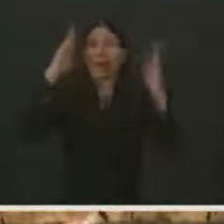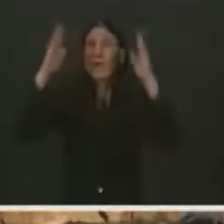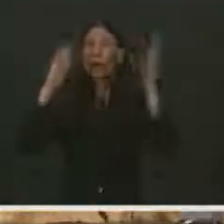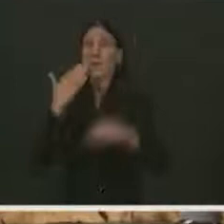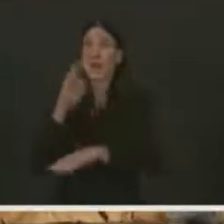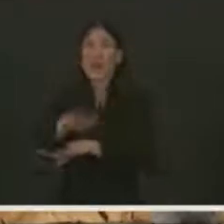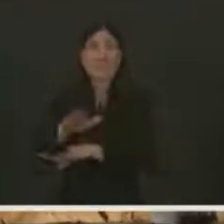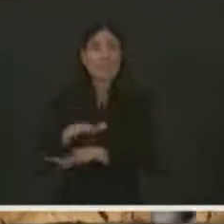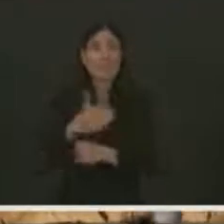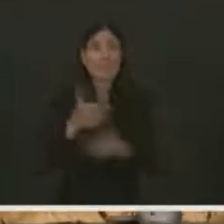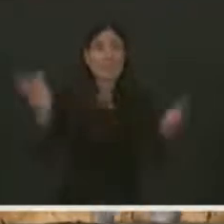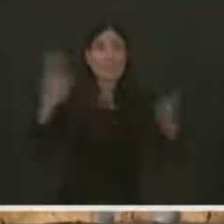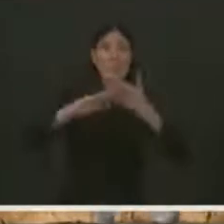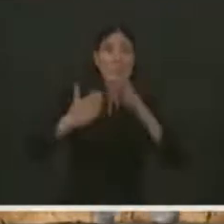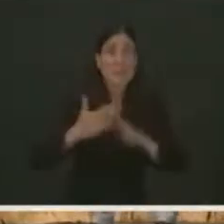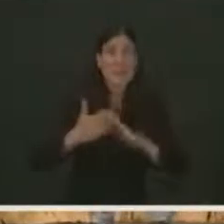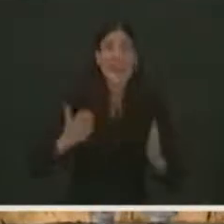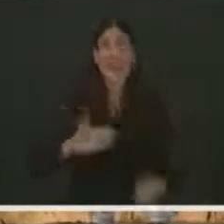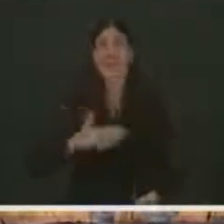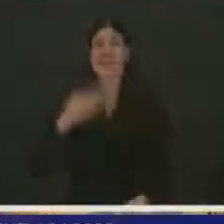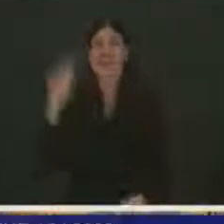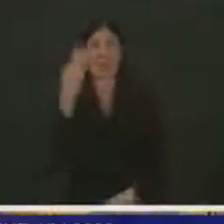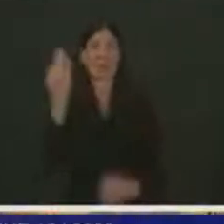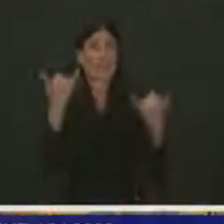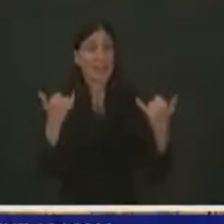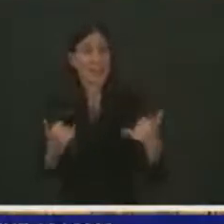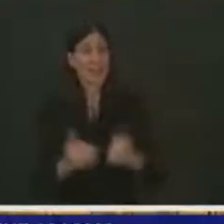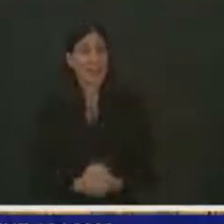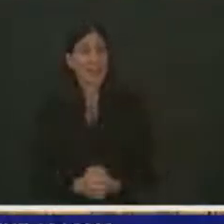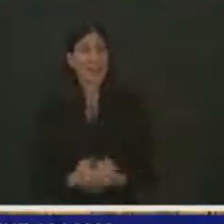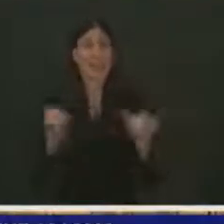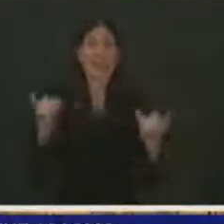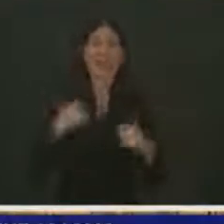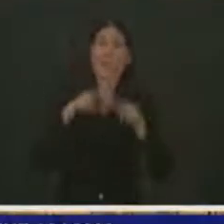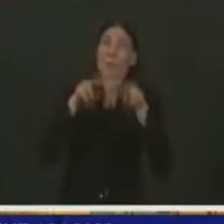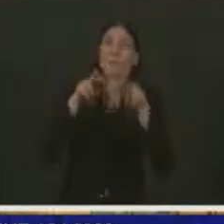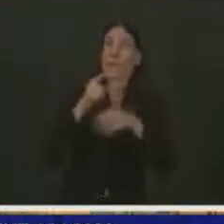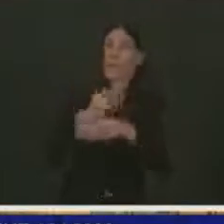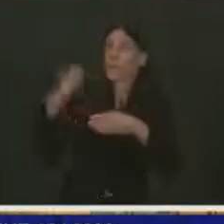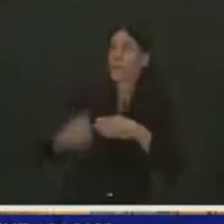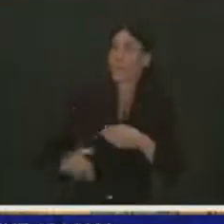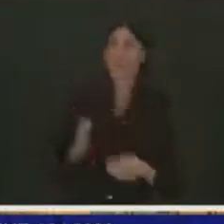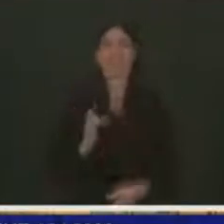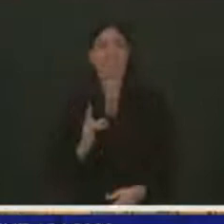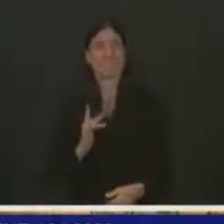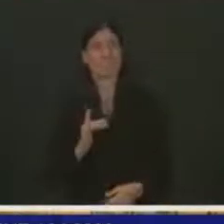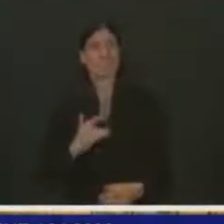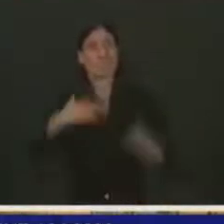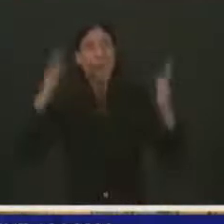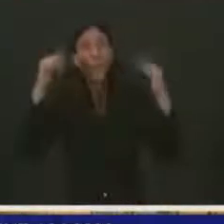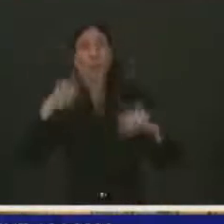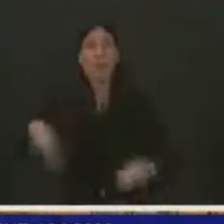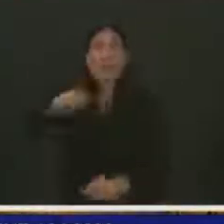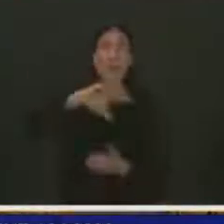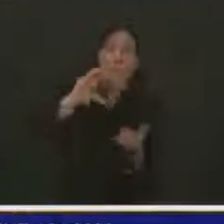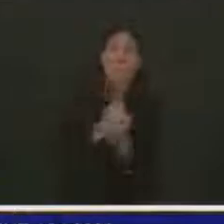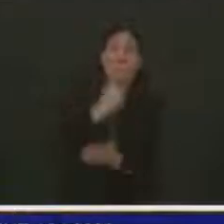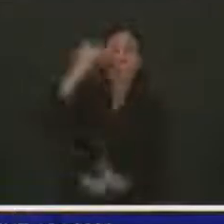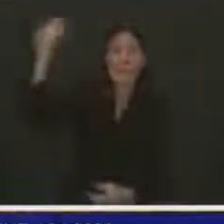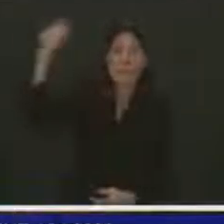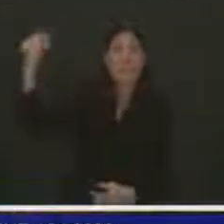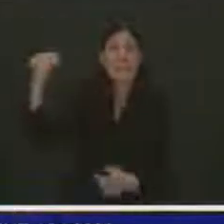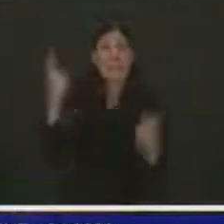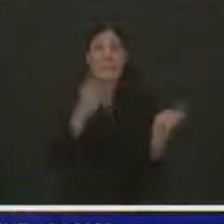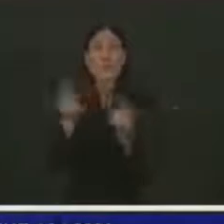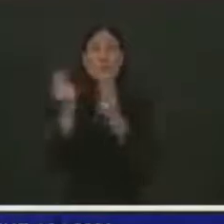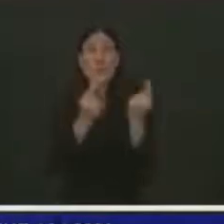Good afternoon. Happy Friday. Looks like it's going to be a nice weekend, so hopefully everyone can get outside. I want to thank